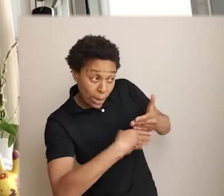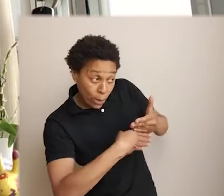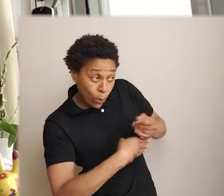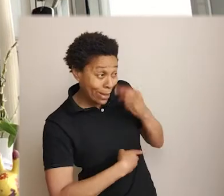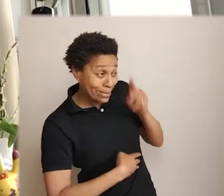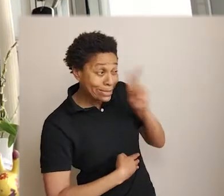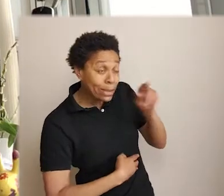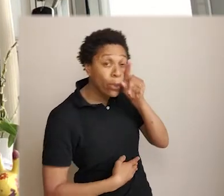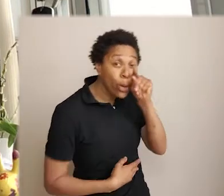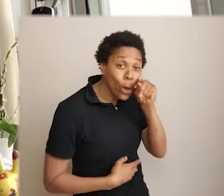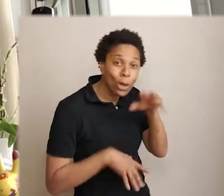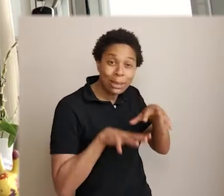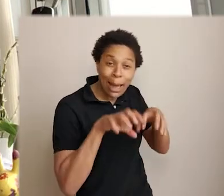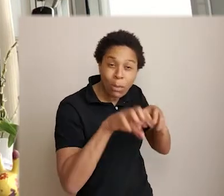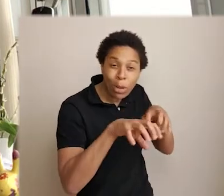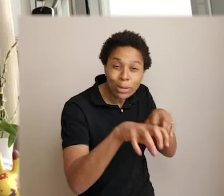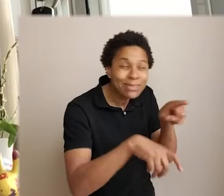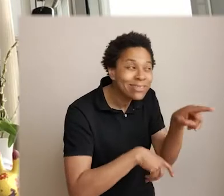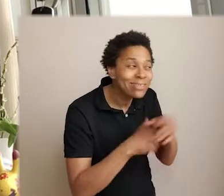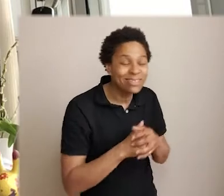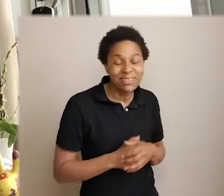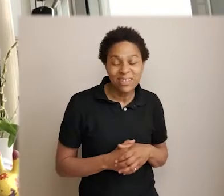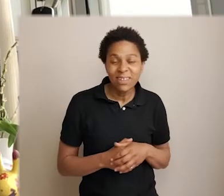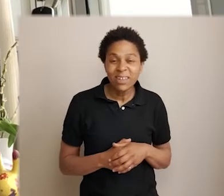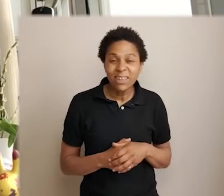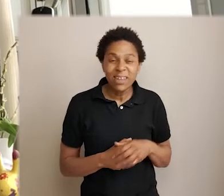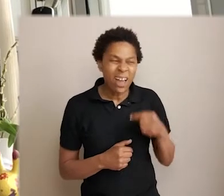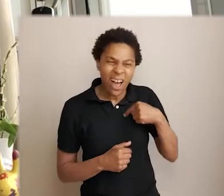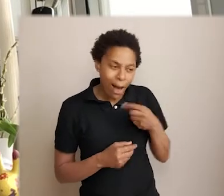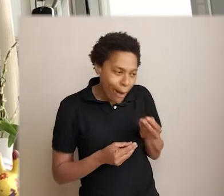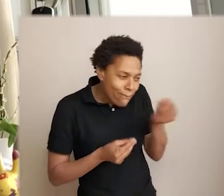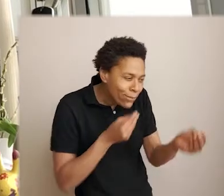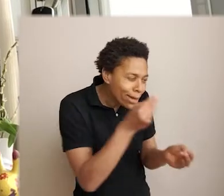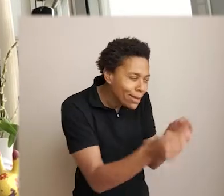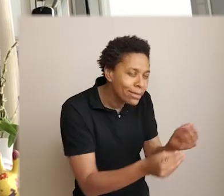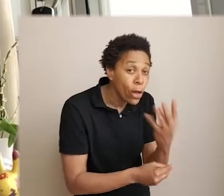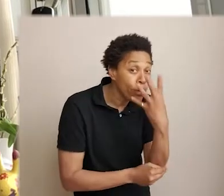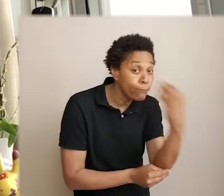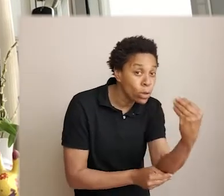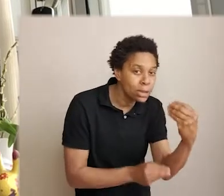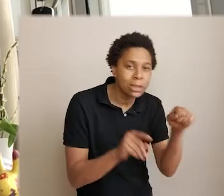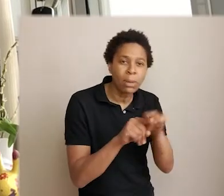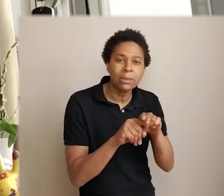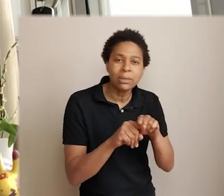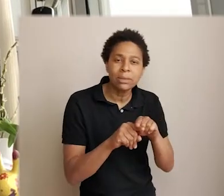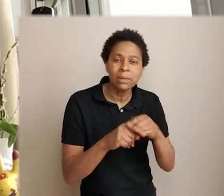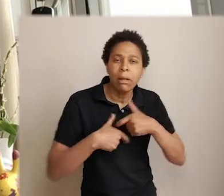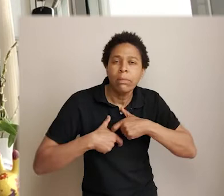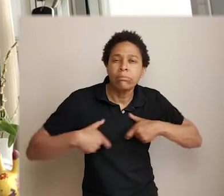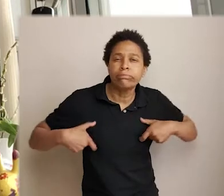birds and animals, because I feed the foxes and the badgers, and when the foxes